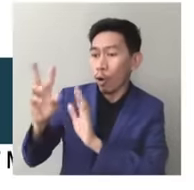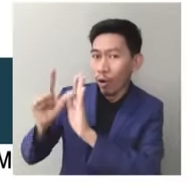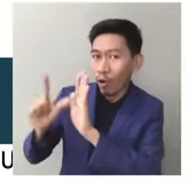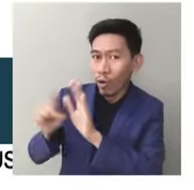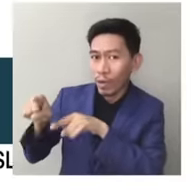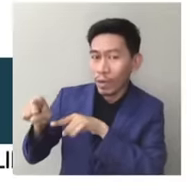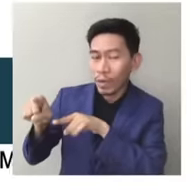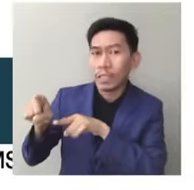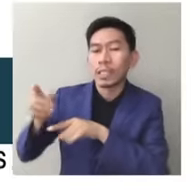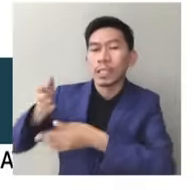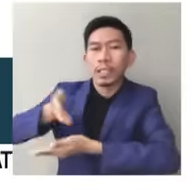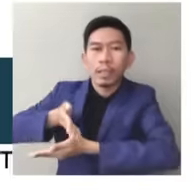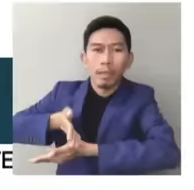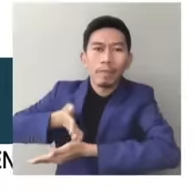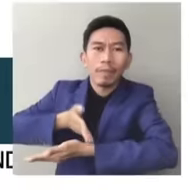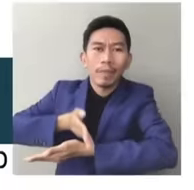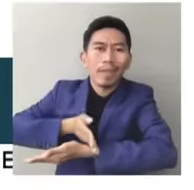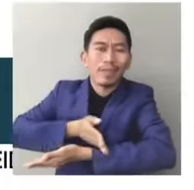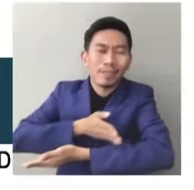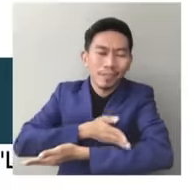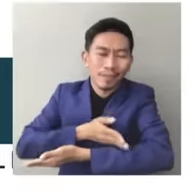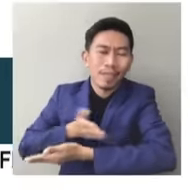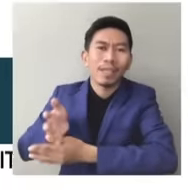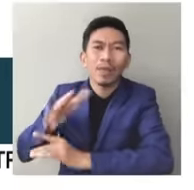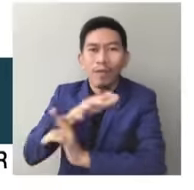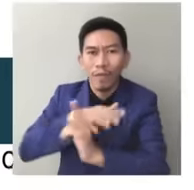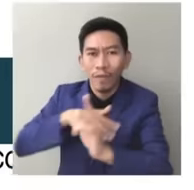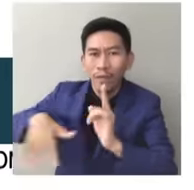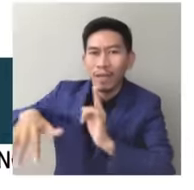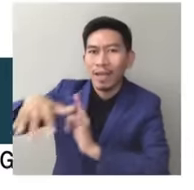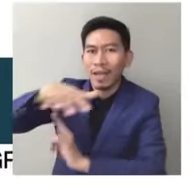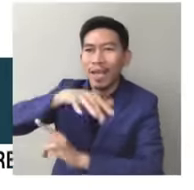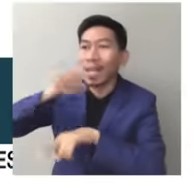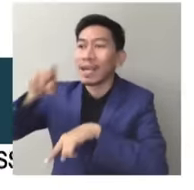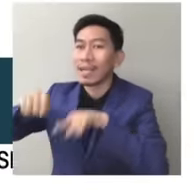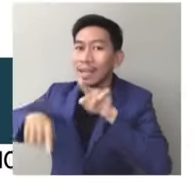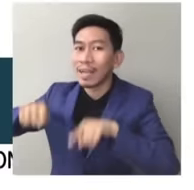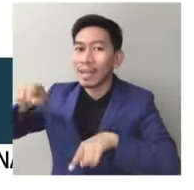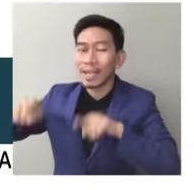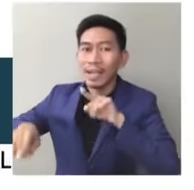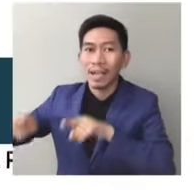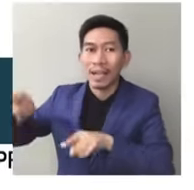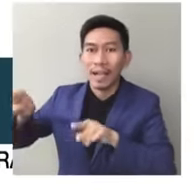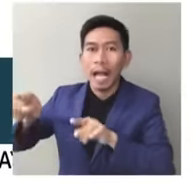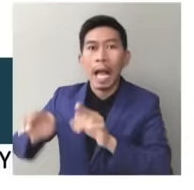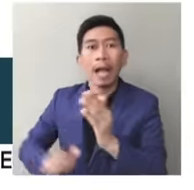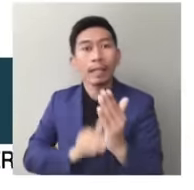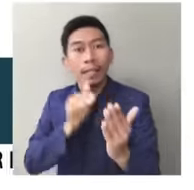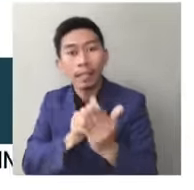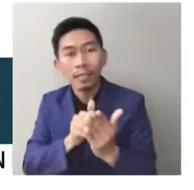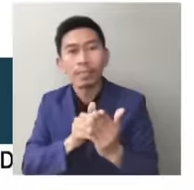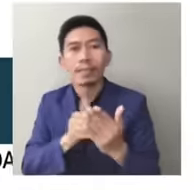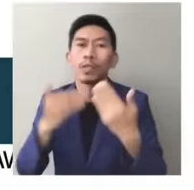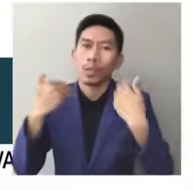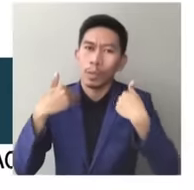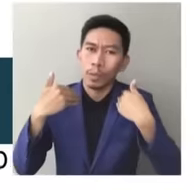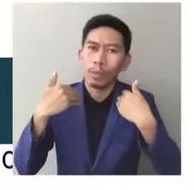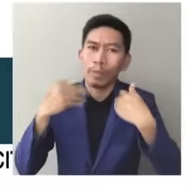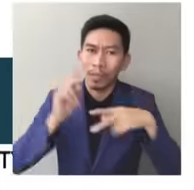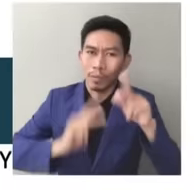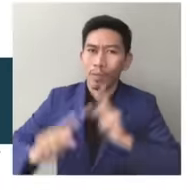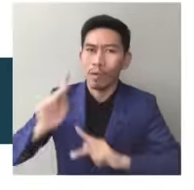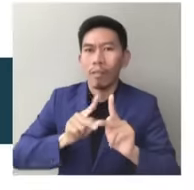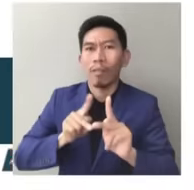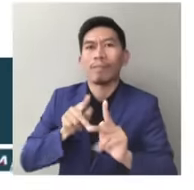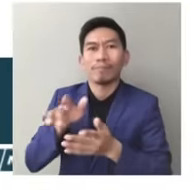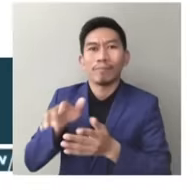of biological diversity against human exploitation. They must